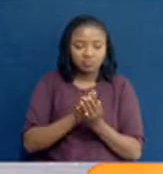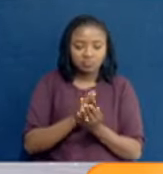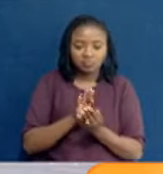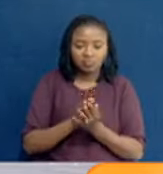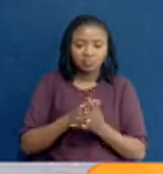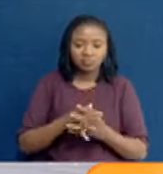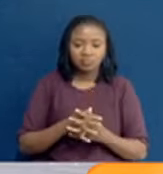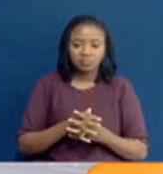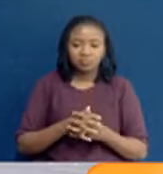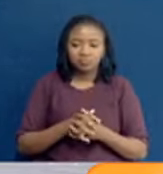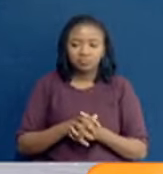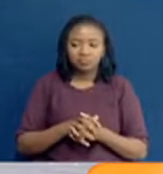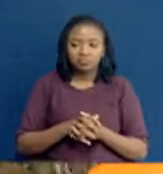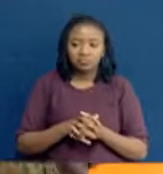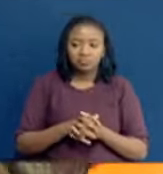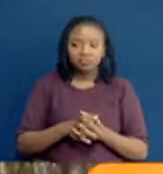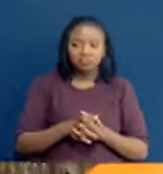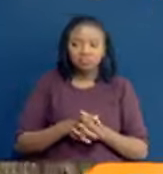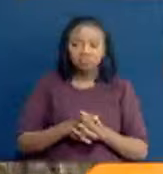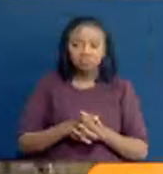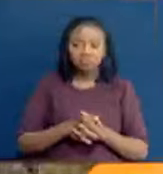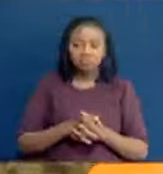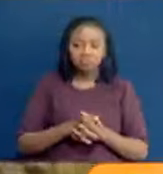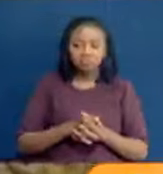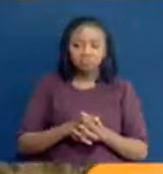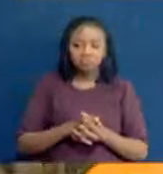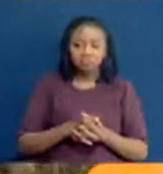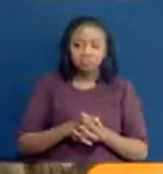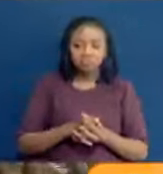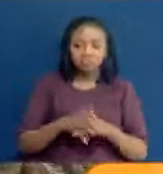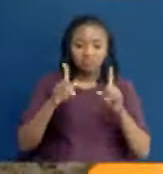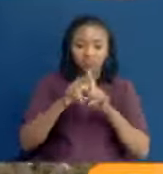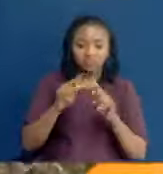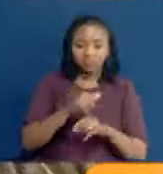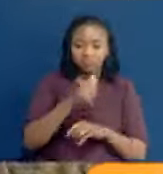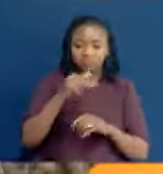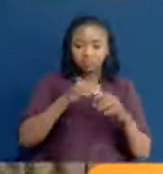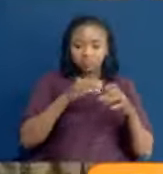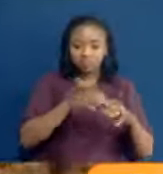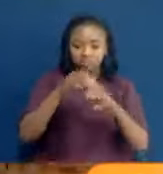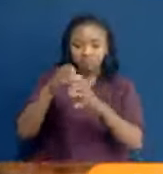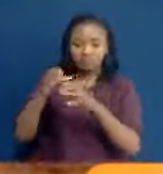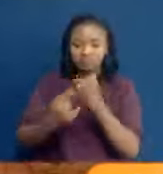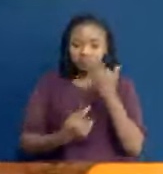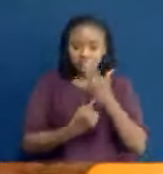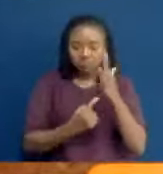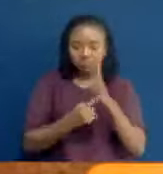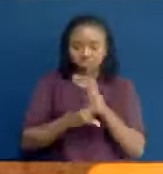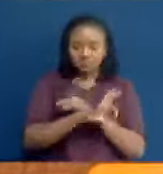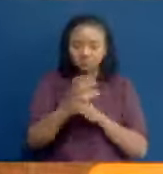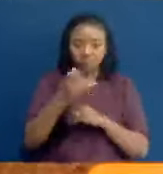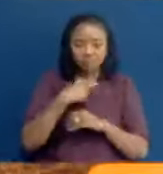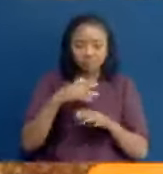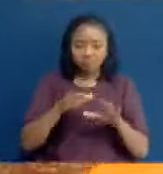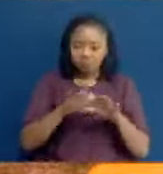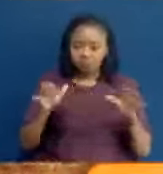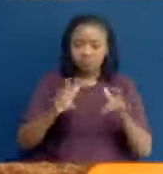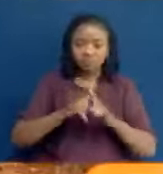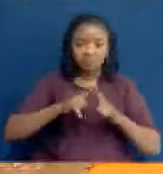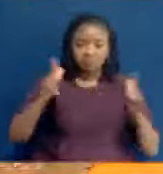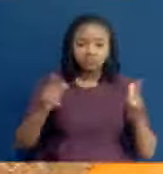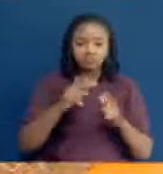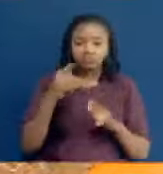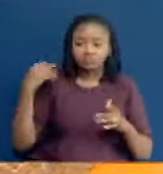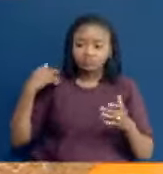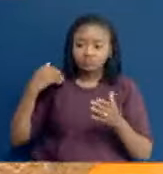wildlife keeping or conservancy. Communities in Taita Taveta County with big acres of land were known for